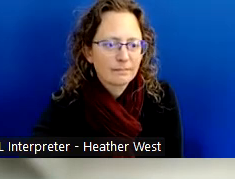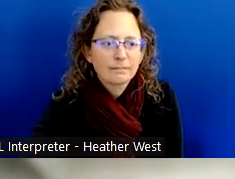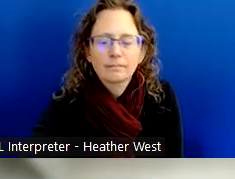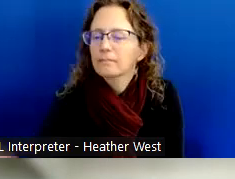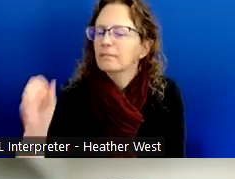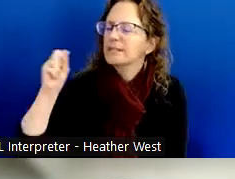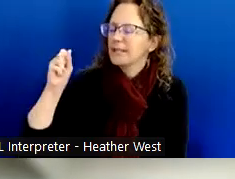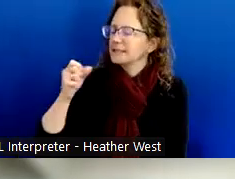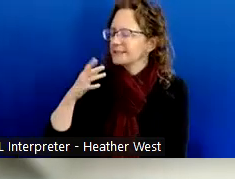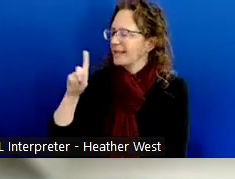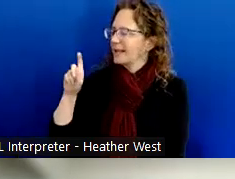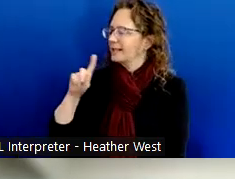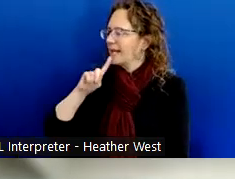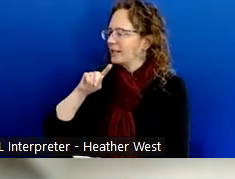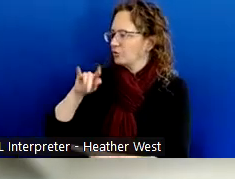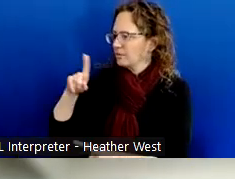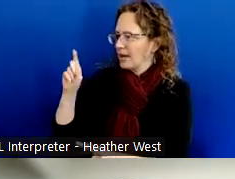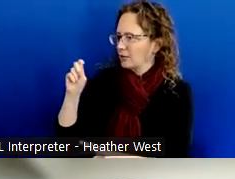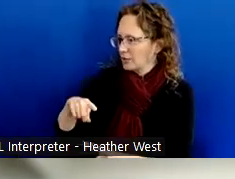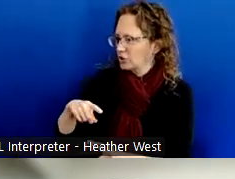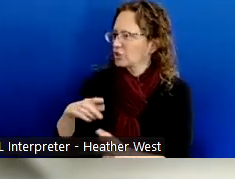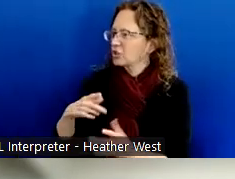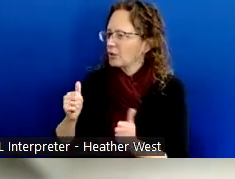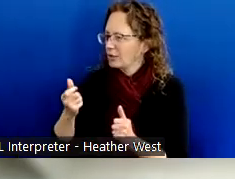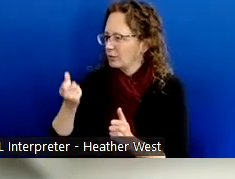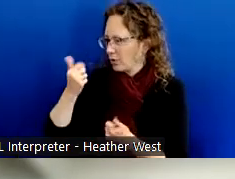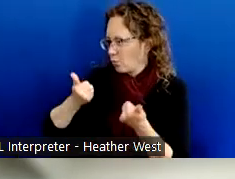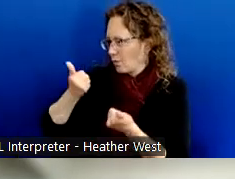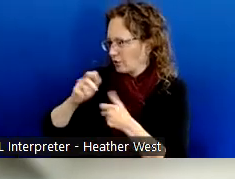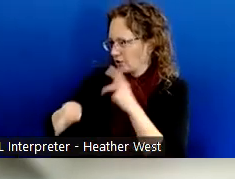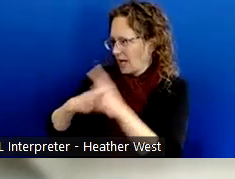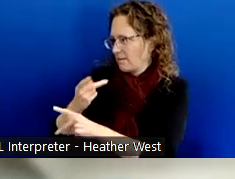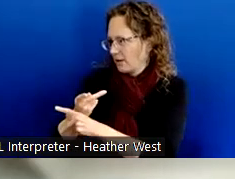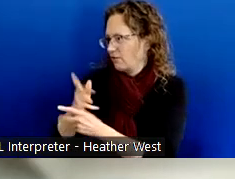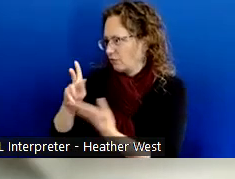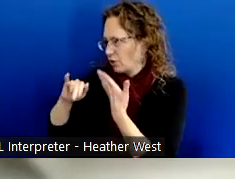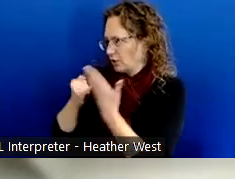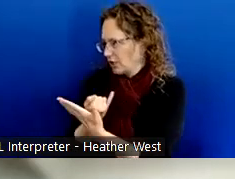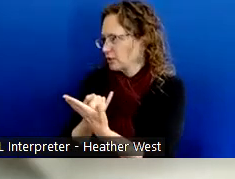get a better understanding on which type of projects we should be looking for with our clients. So.